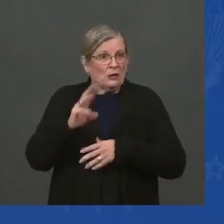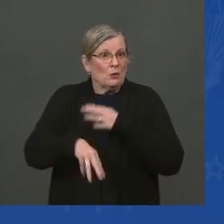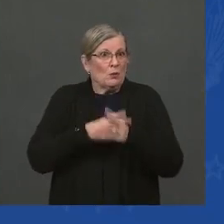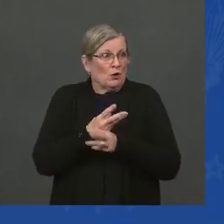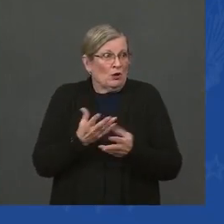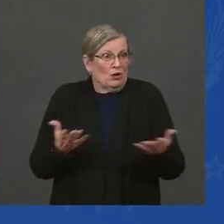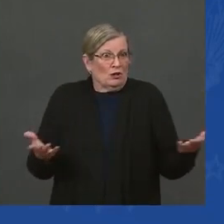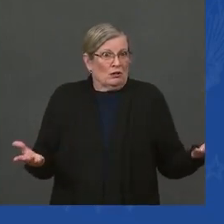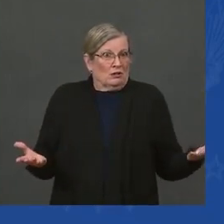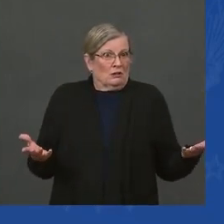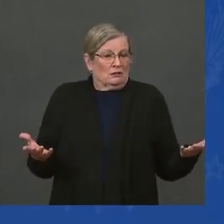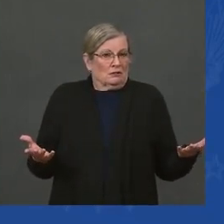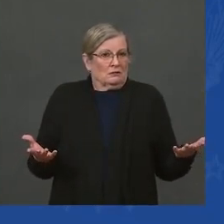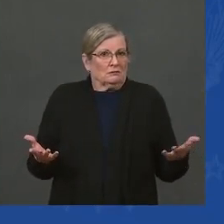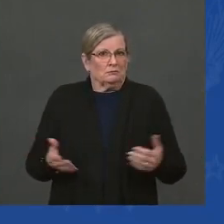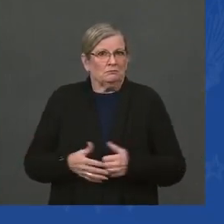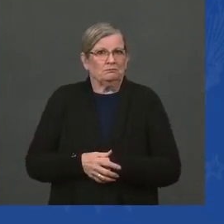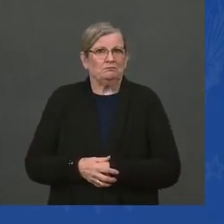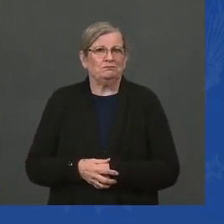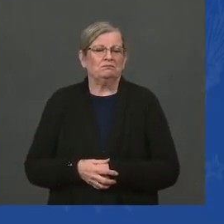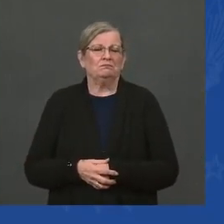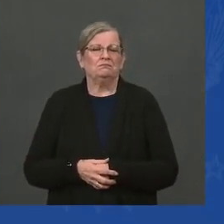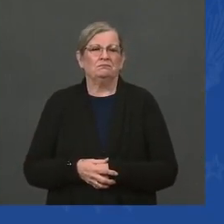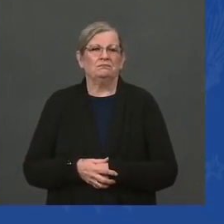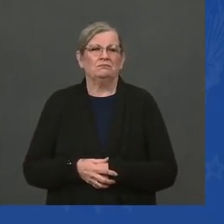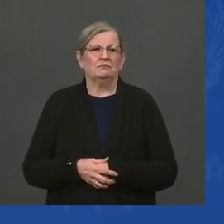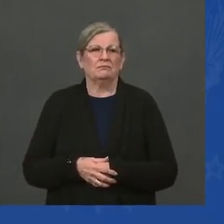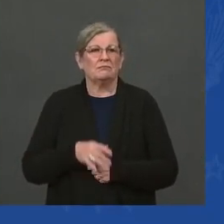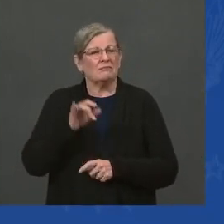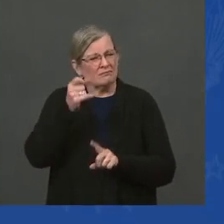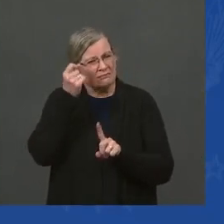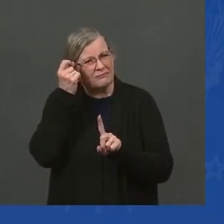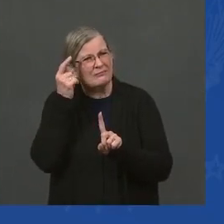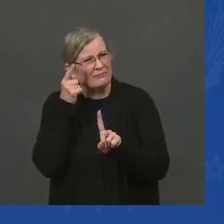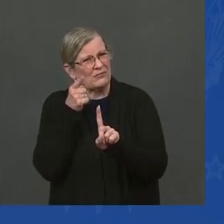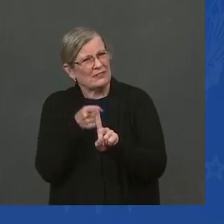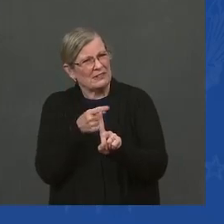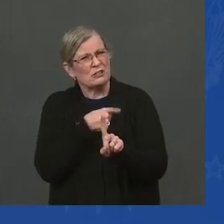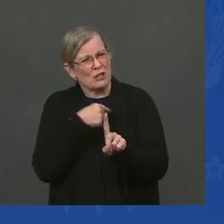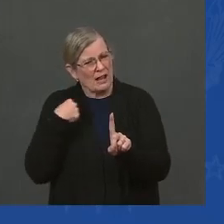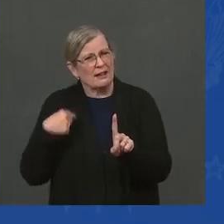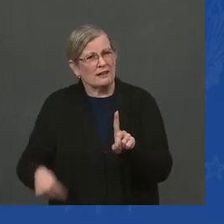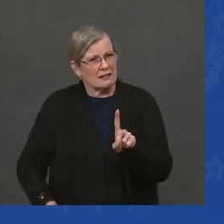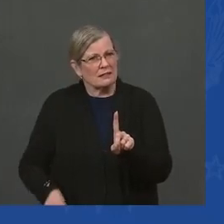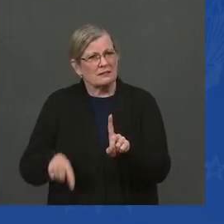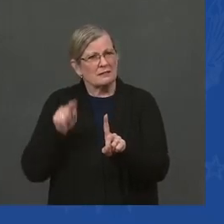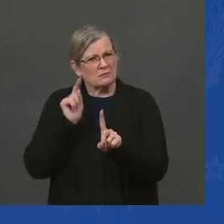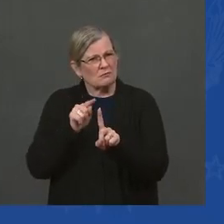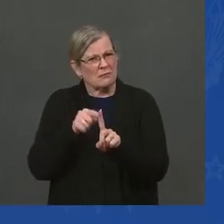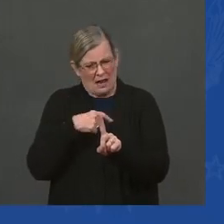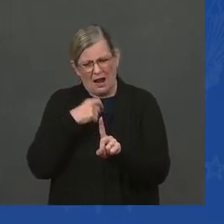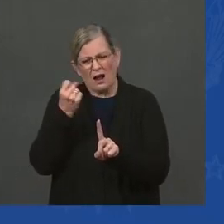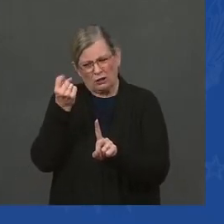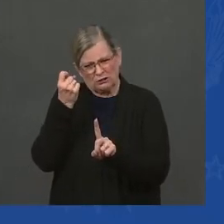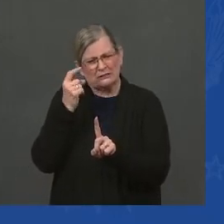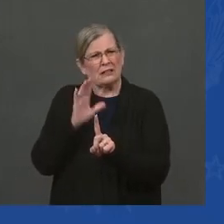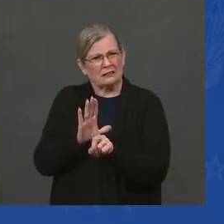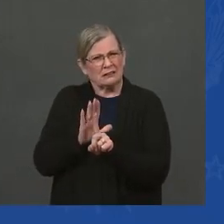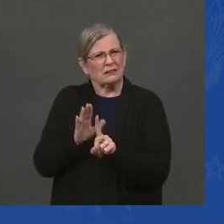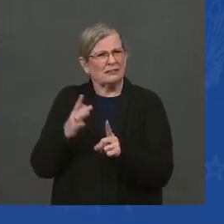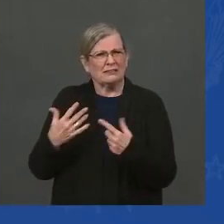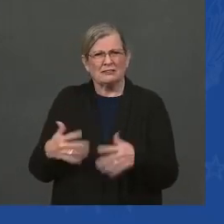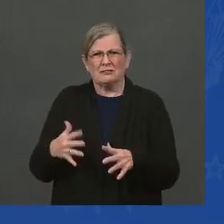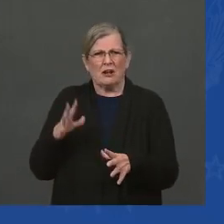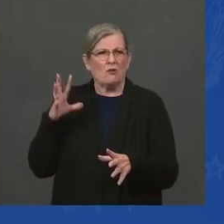but the fact that China, trying to assert, understandably, a new role in the world as a world